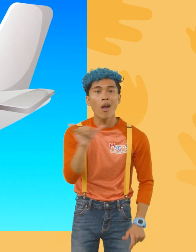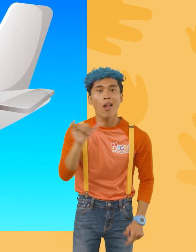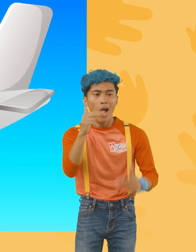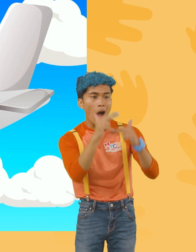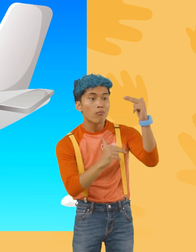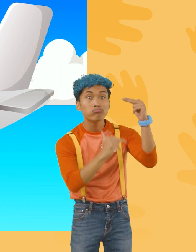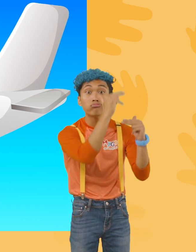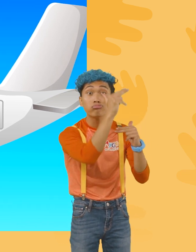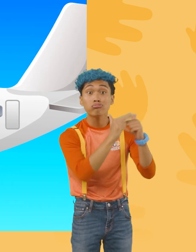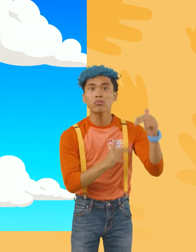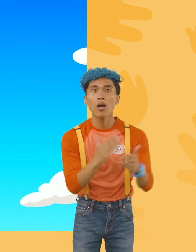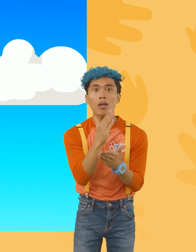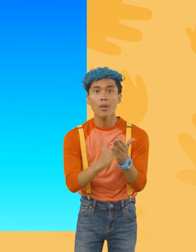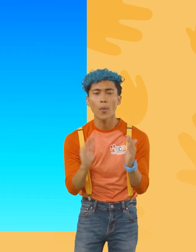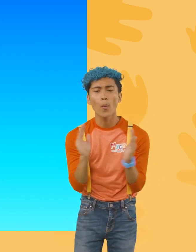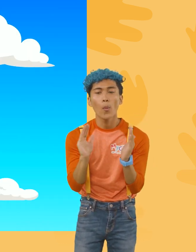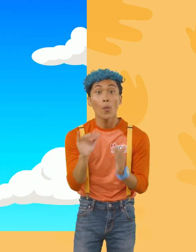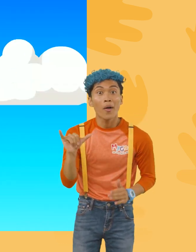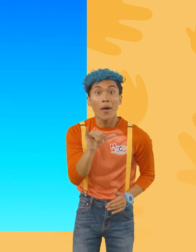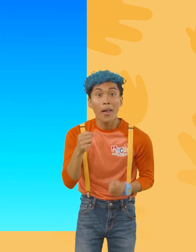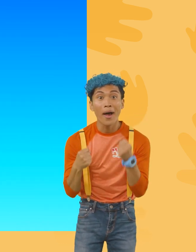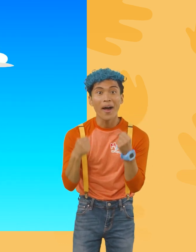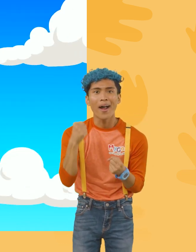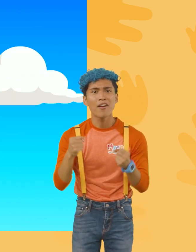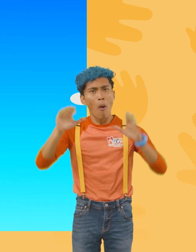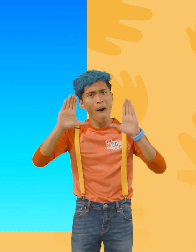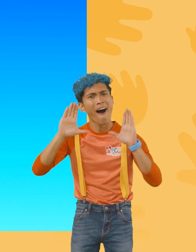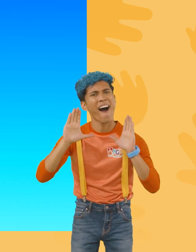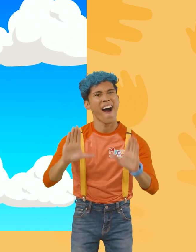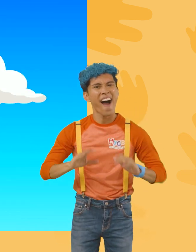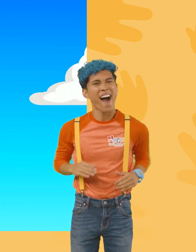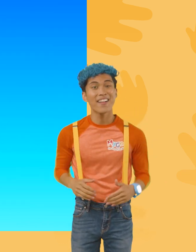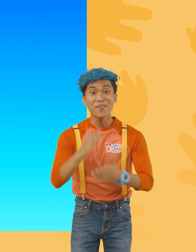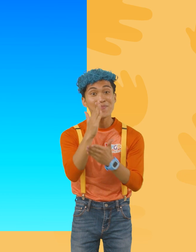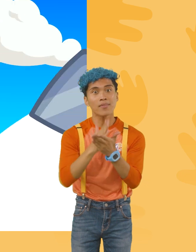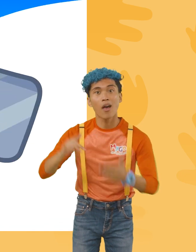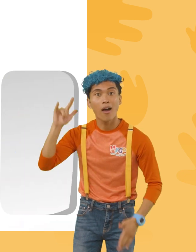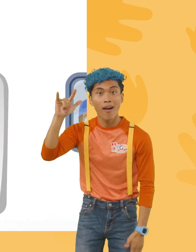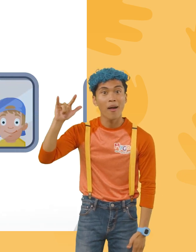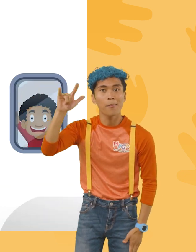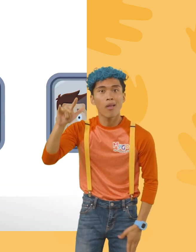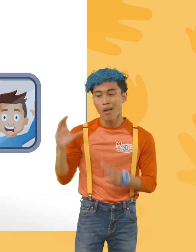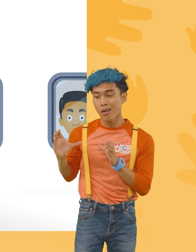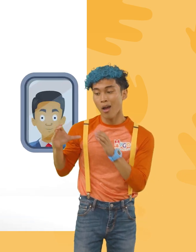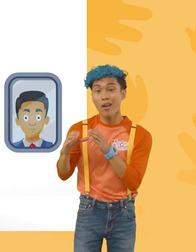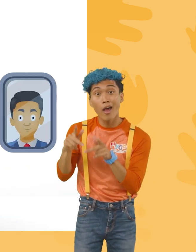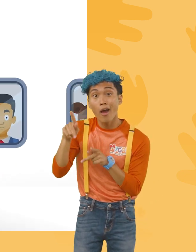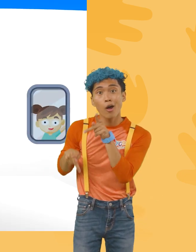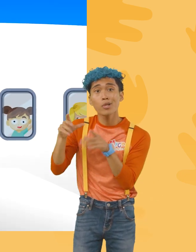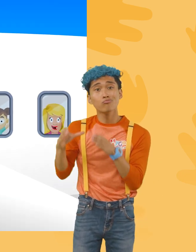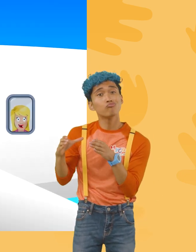are as big as a building, some are as small as a car. That's amazing! Some